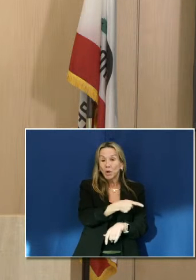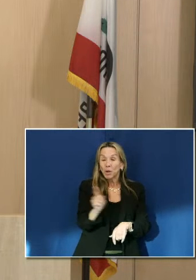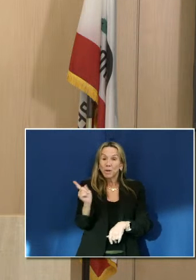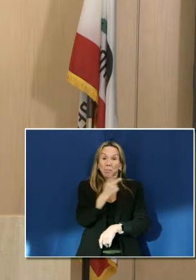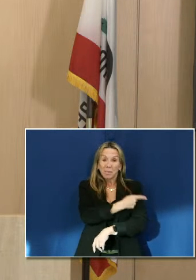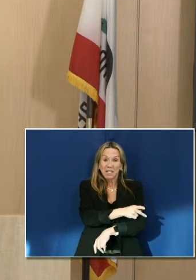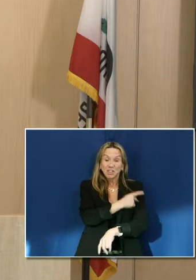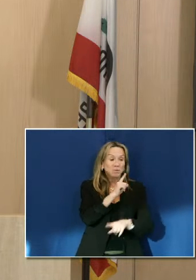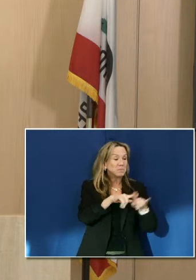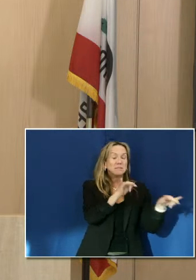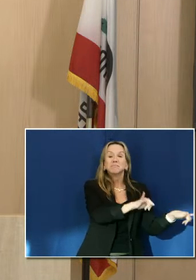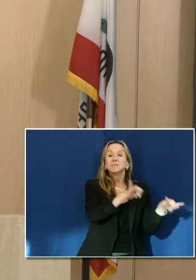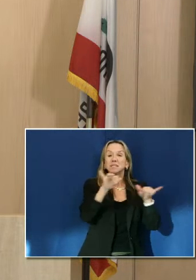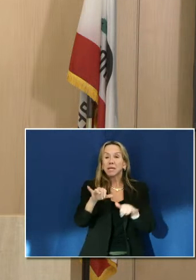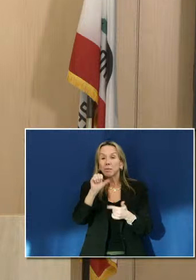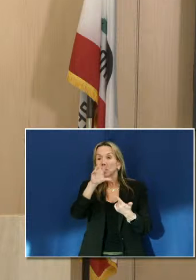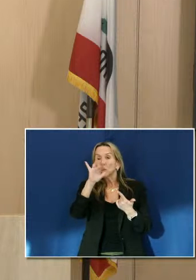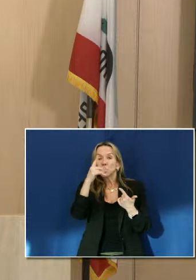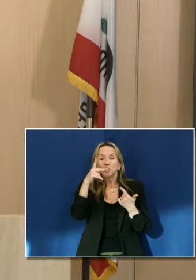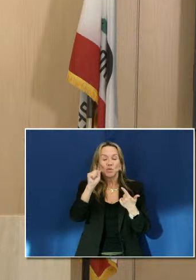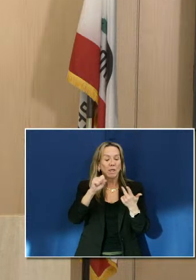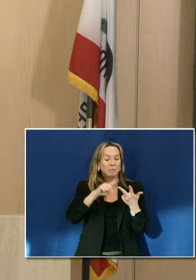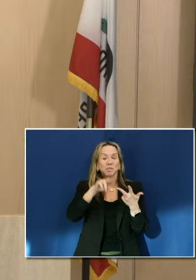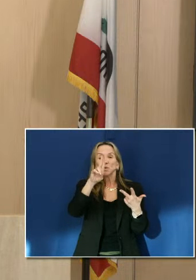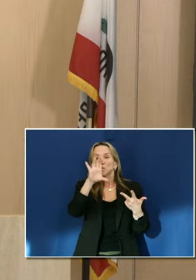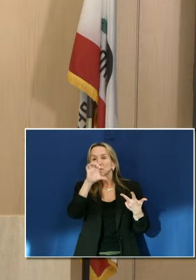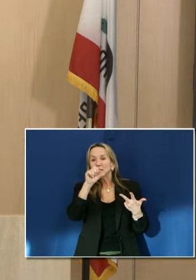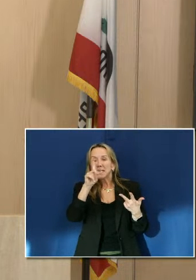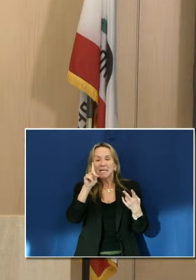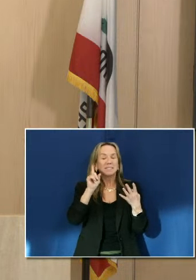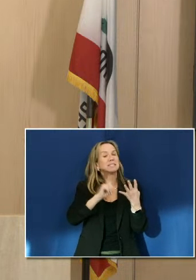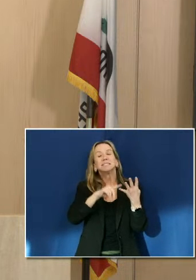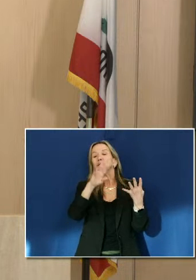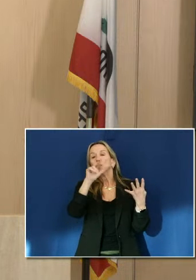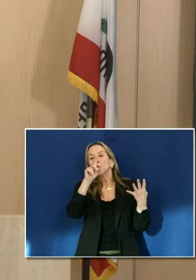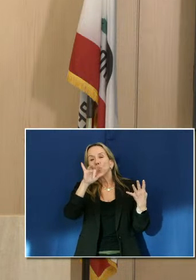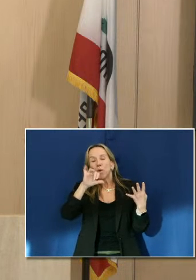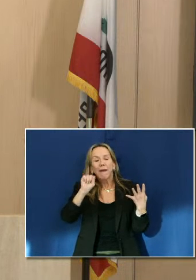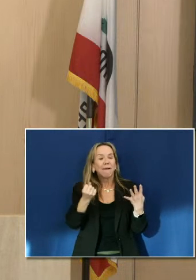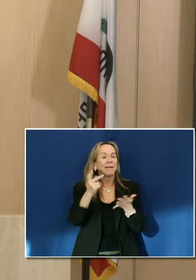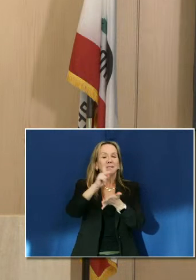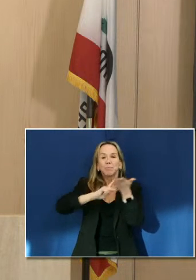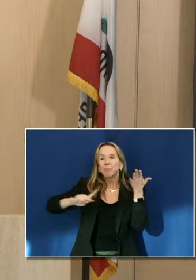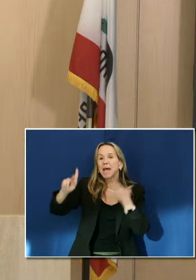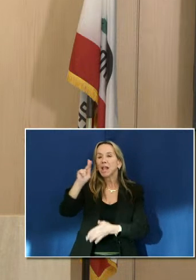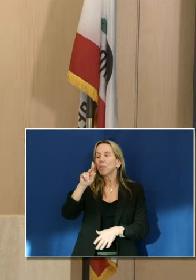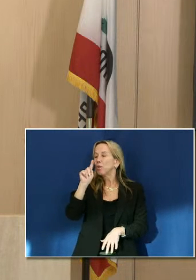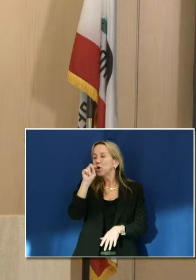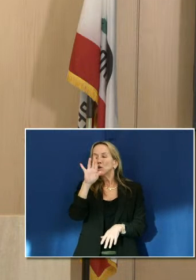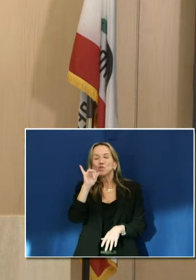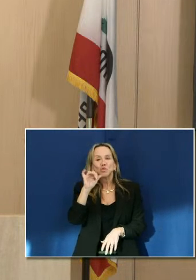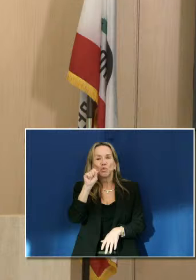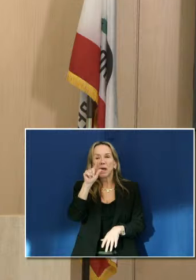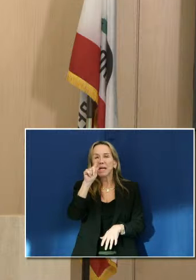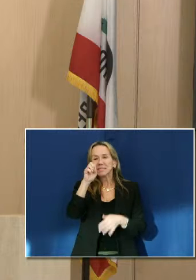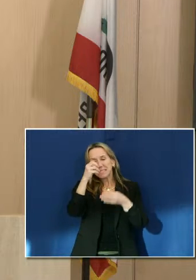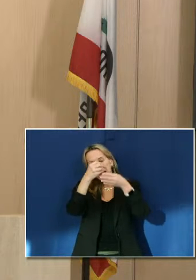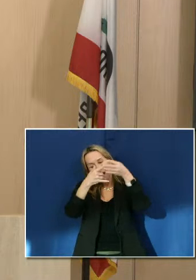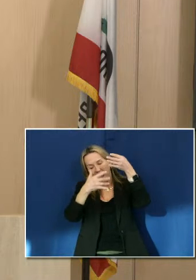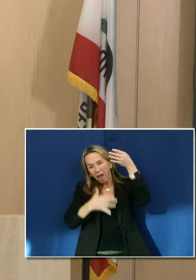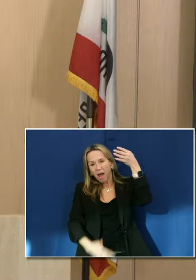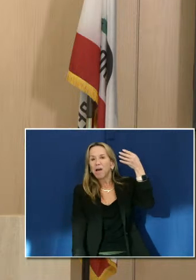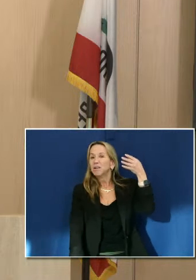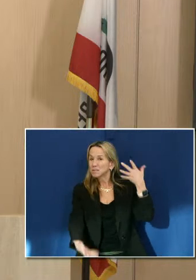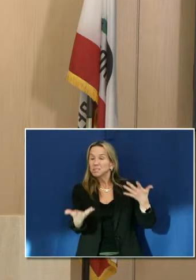for Scripps and UCSD, Rady, Palomar, Tri-City, all the other hospital providers in this community.